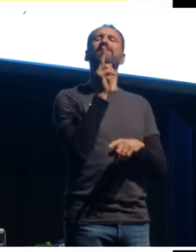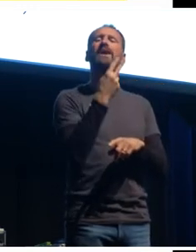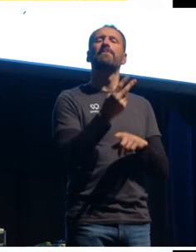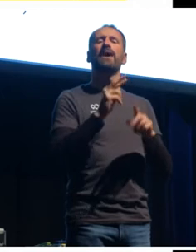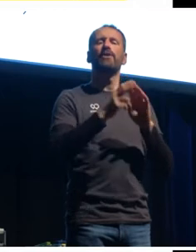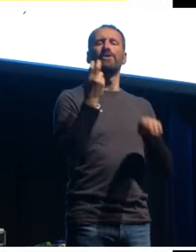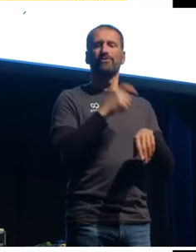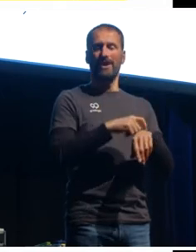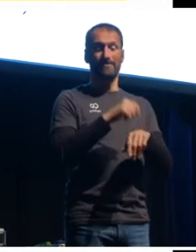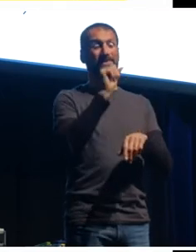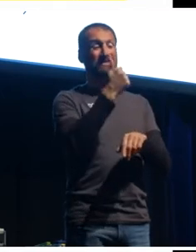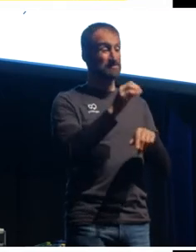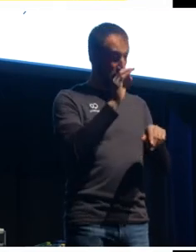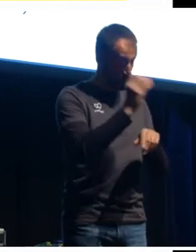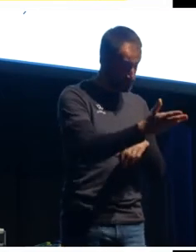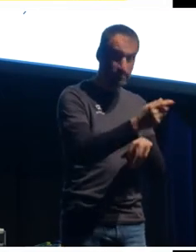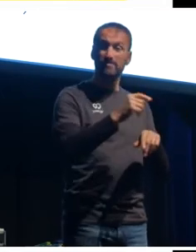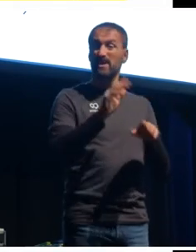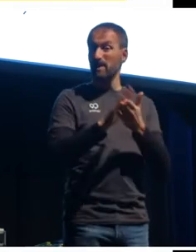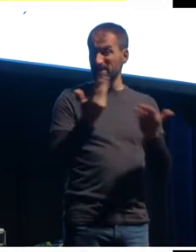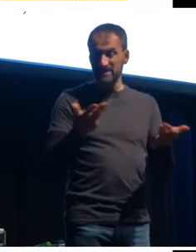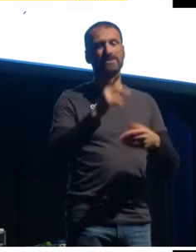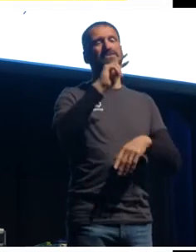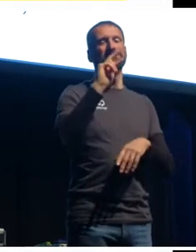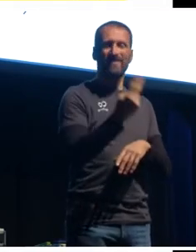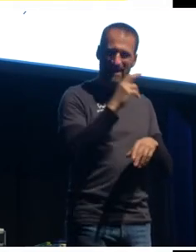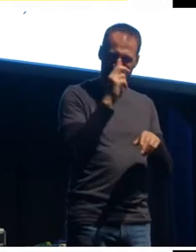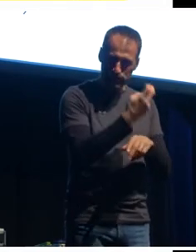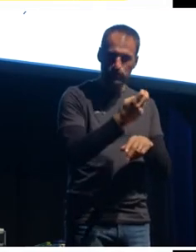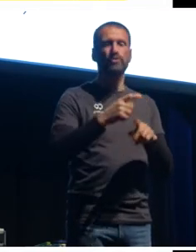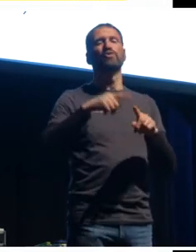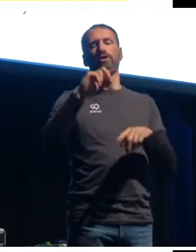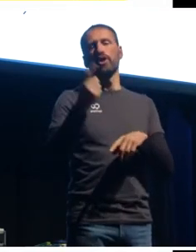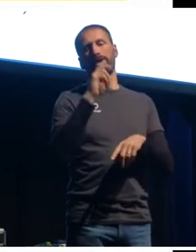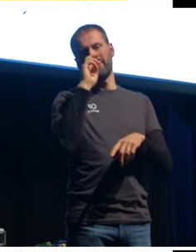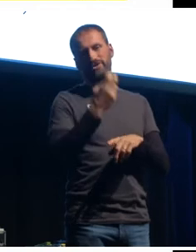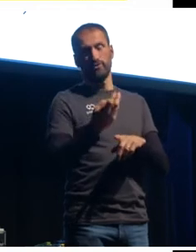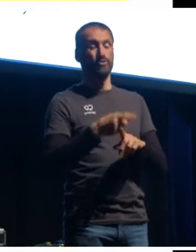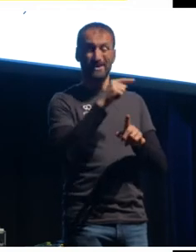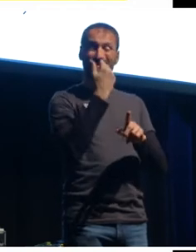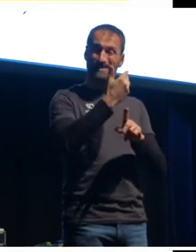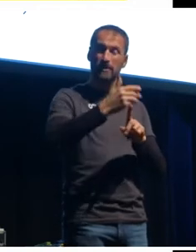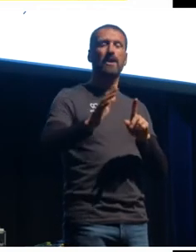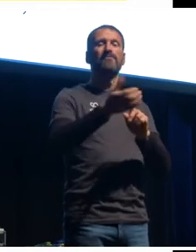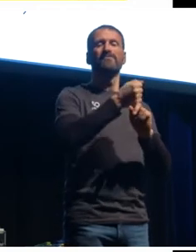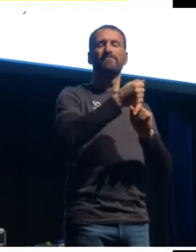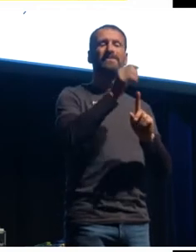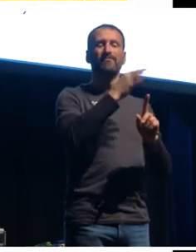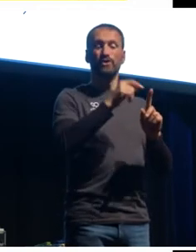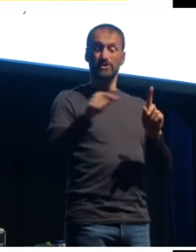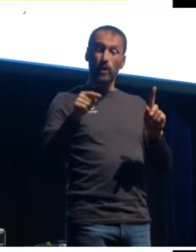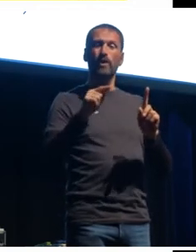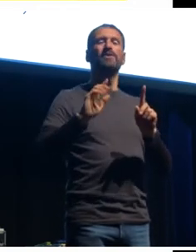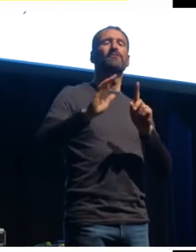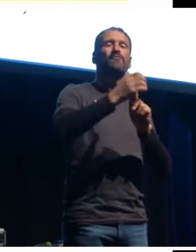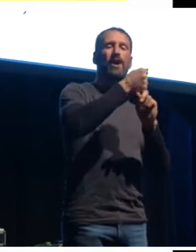time, retry, and then retry again. And everything is wrapped. It has a function that returns the p timeout promise. So again,